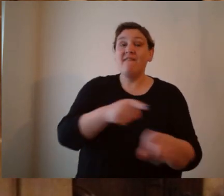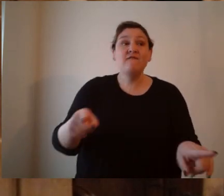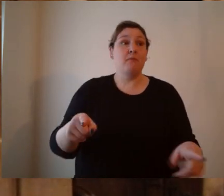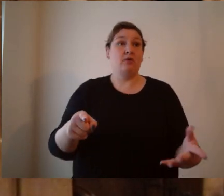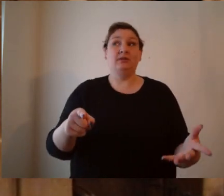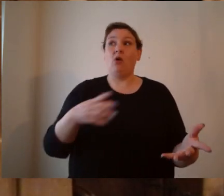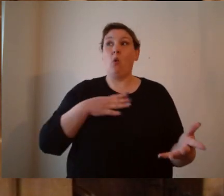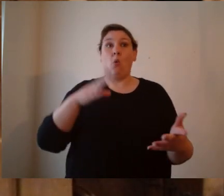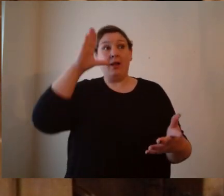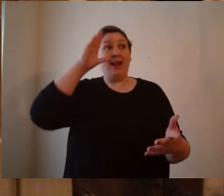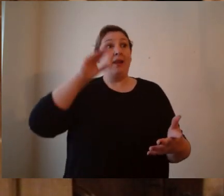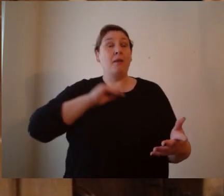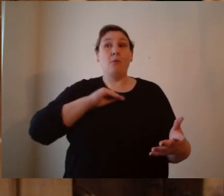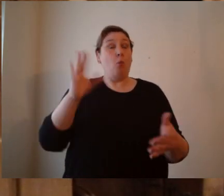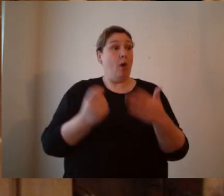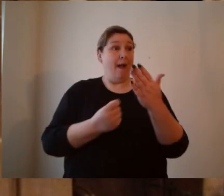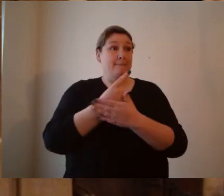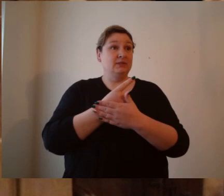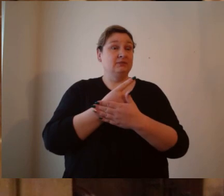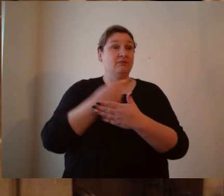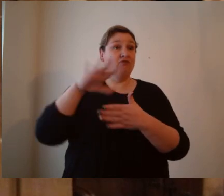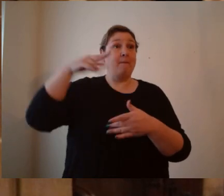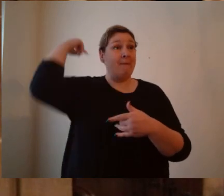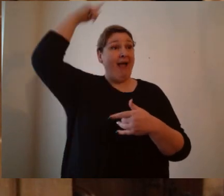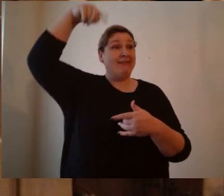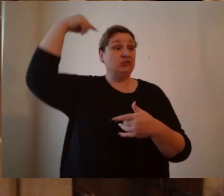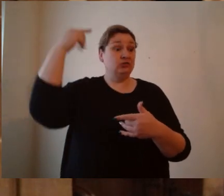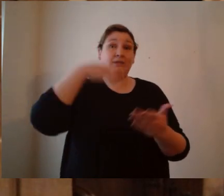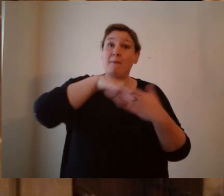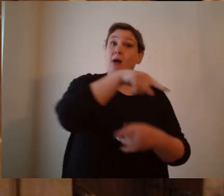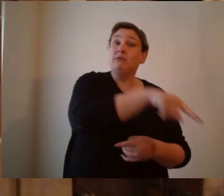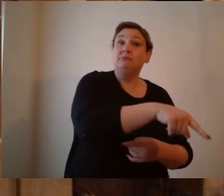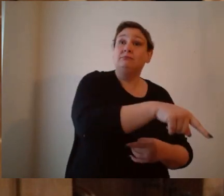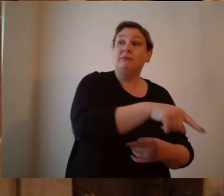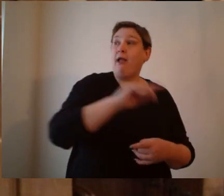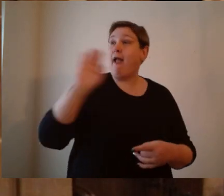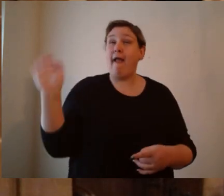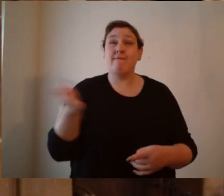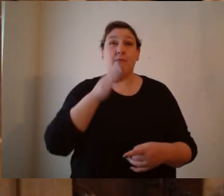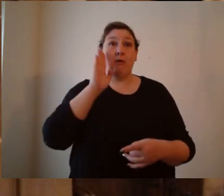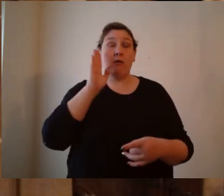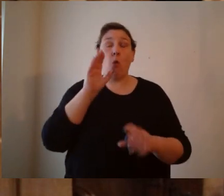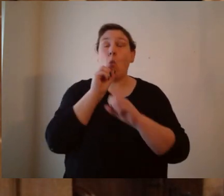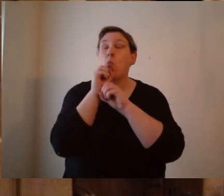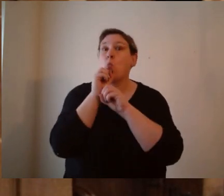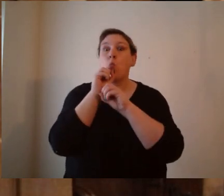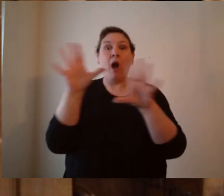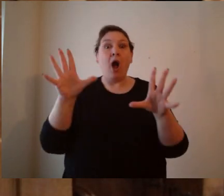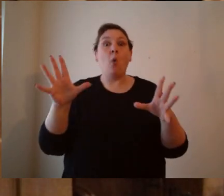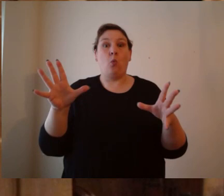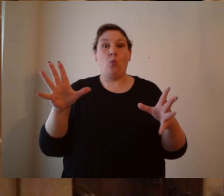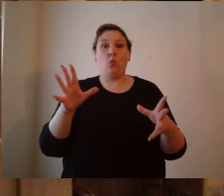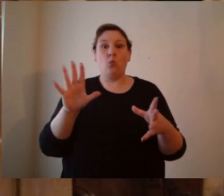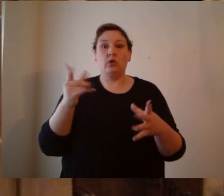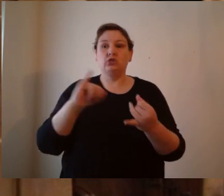been told to them about this child. And all who heard it were